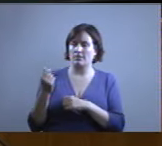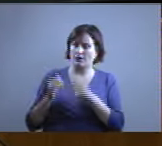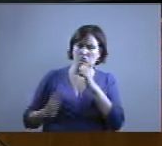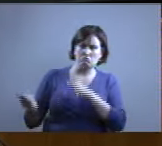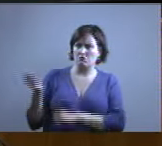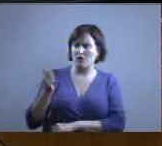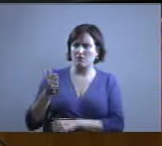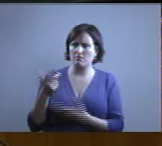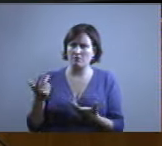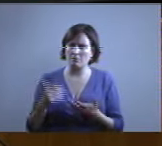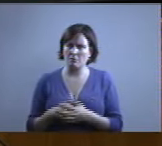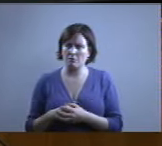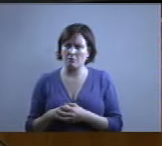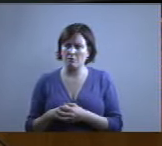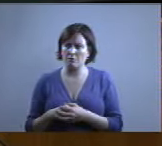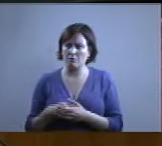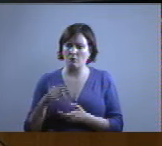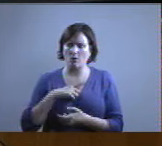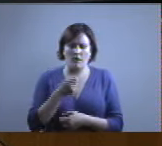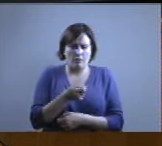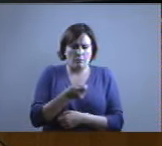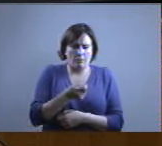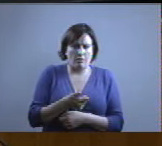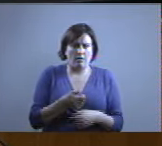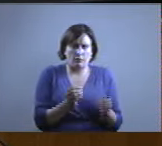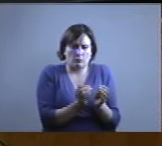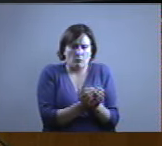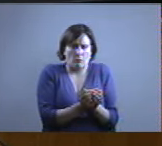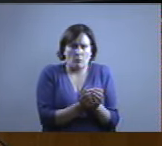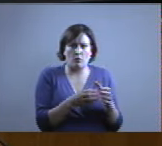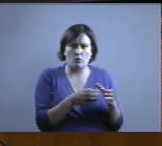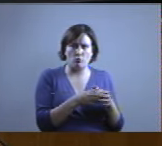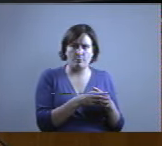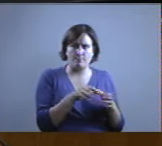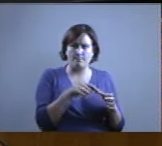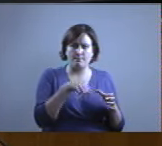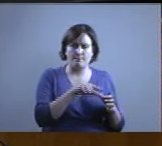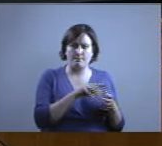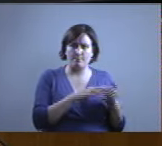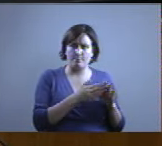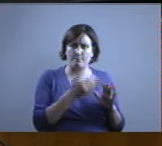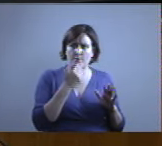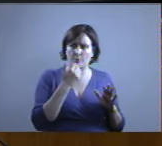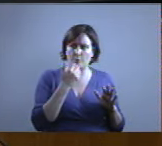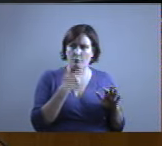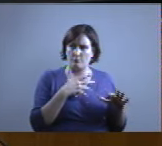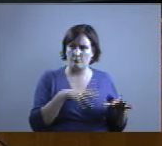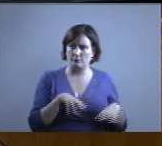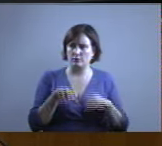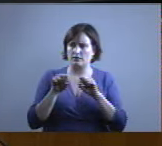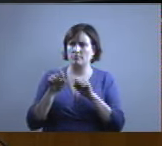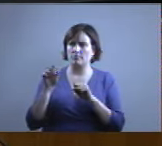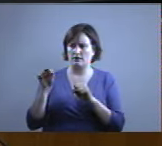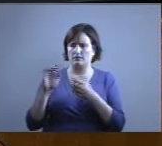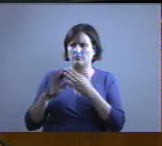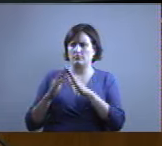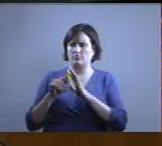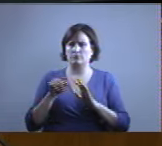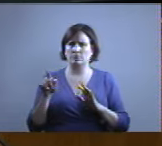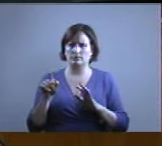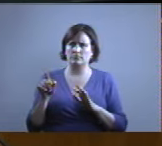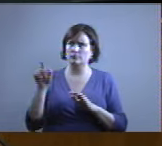How can a fraction of the population continue to hold affirmation of a large majority of the society to